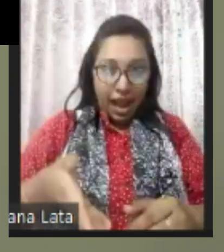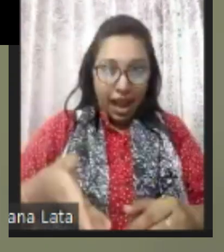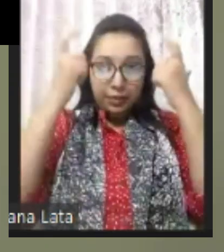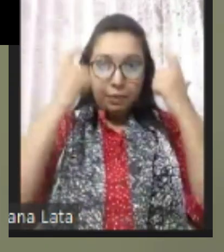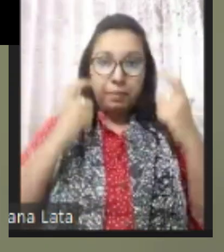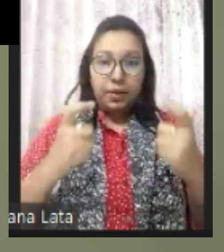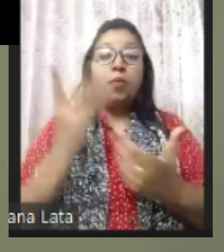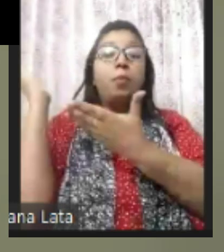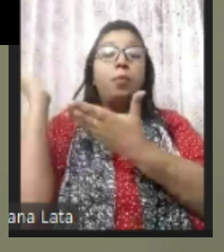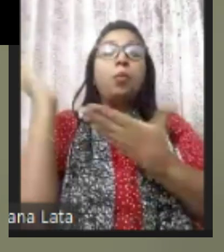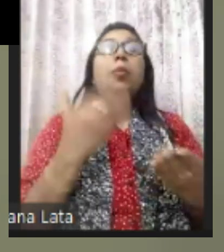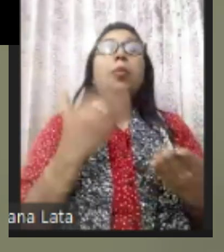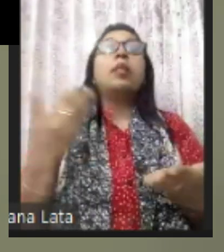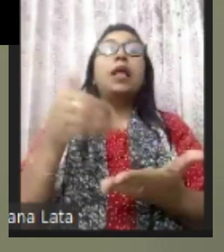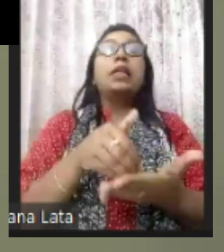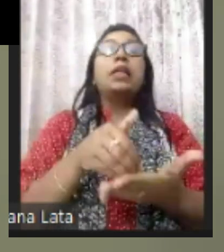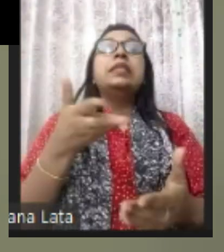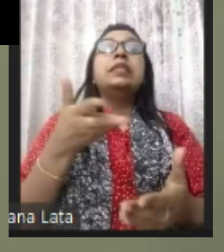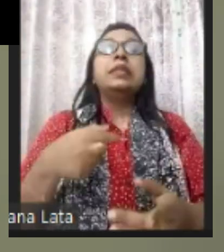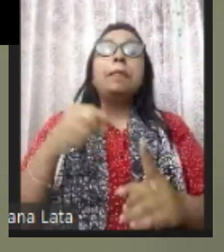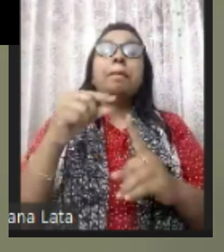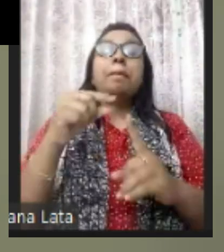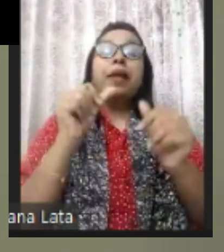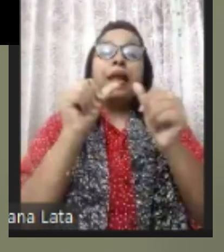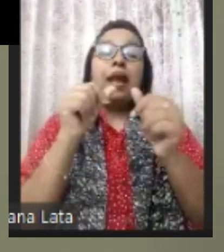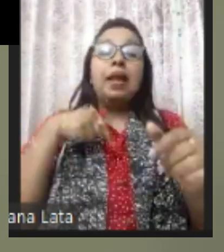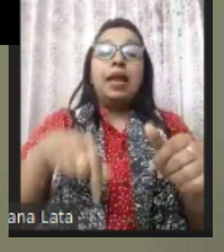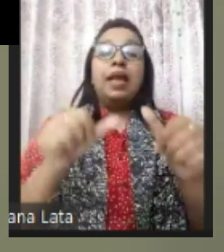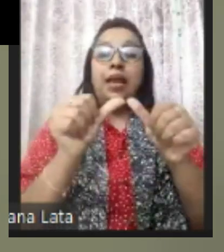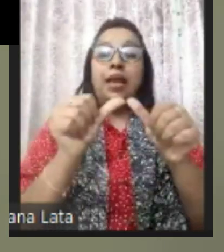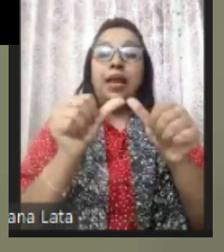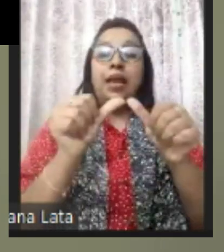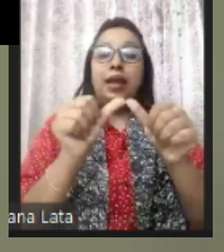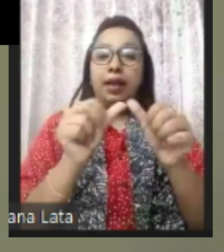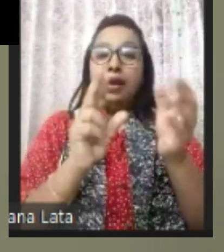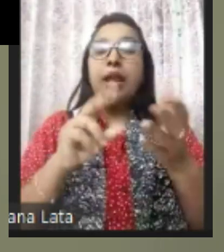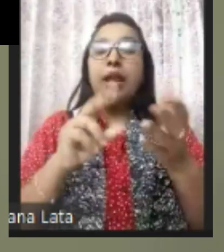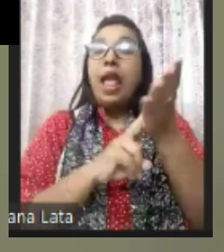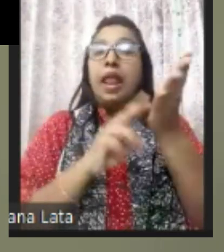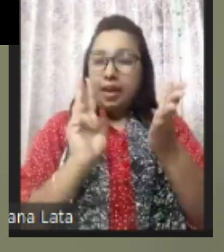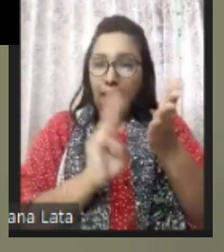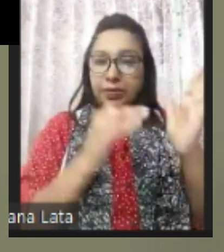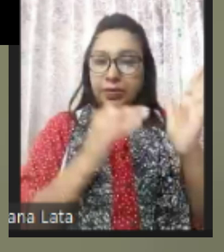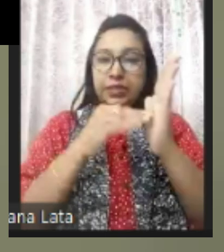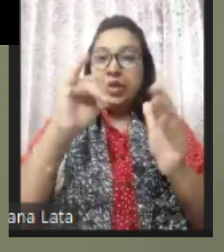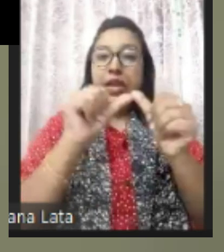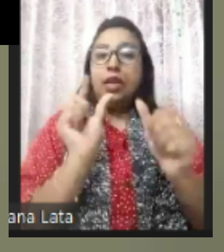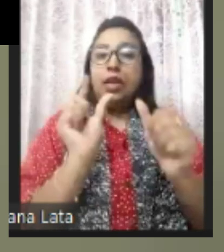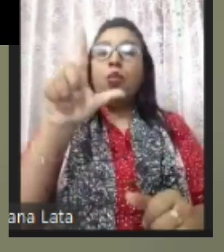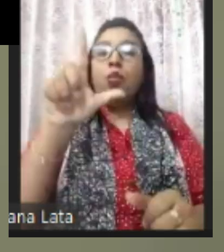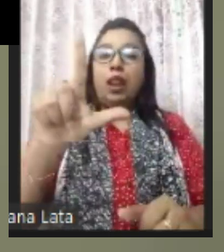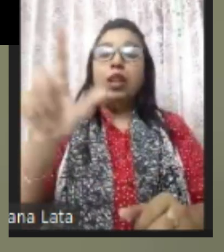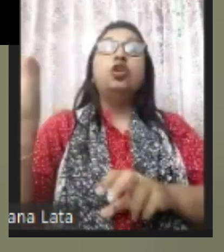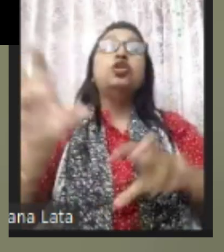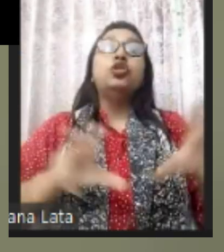Alam, PAA, Senior Secretary of the ICT Division. We have our special guest as Dr. Abu Saleh